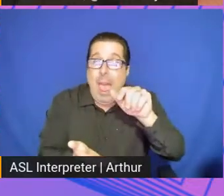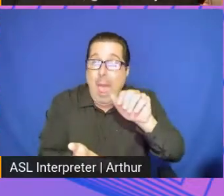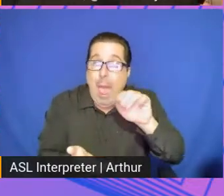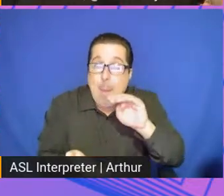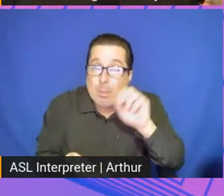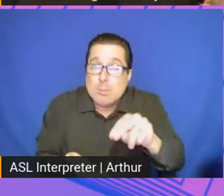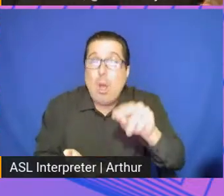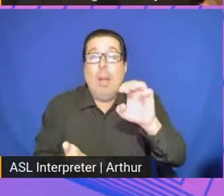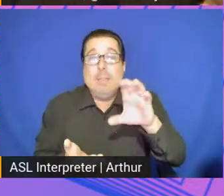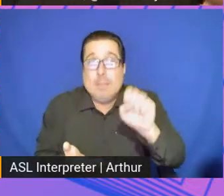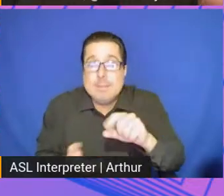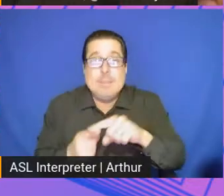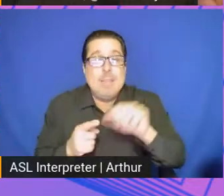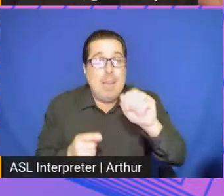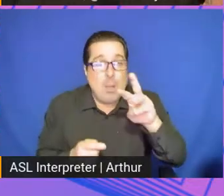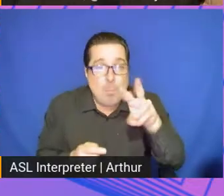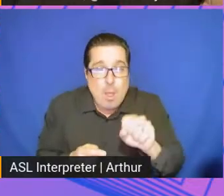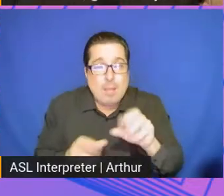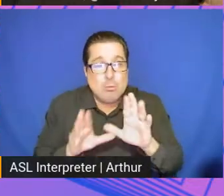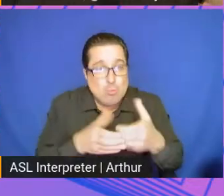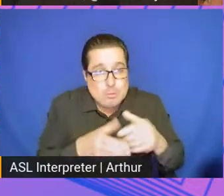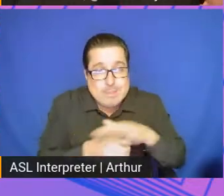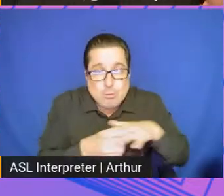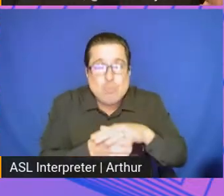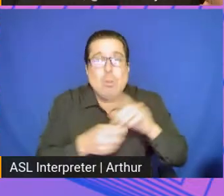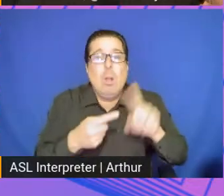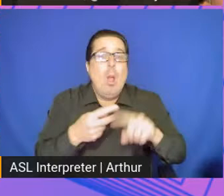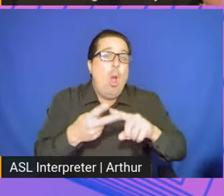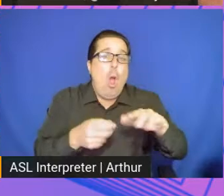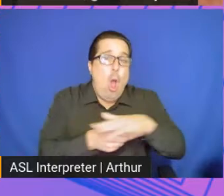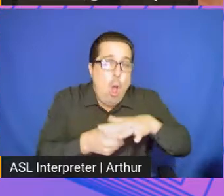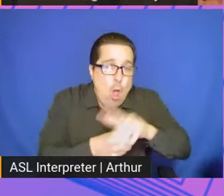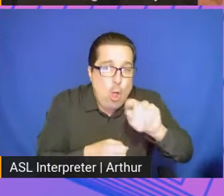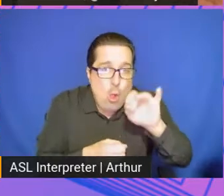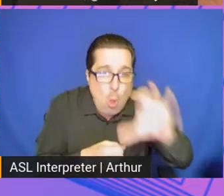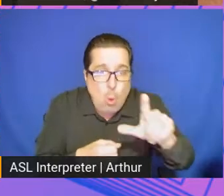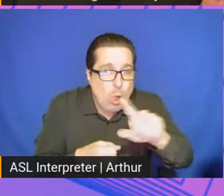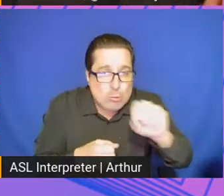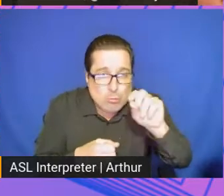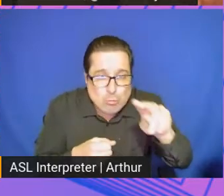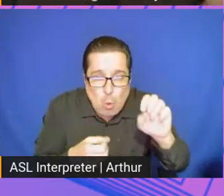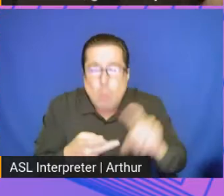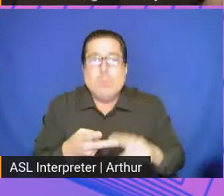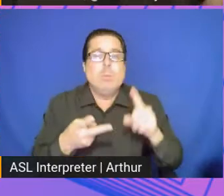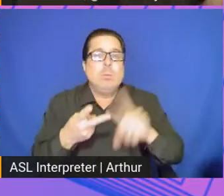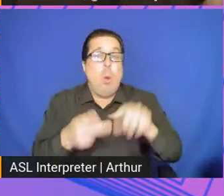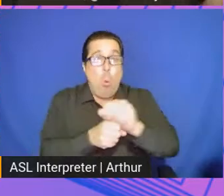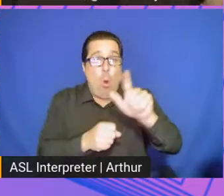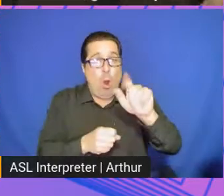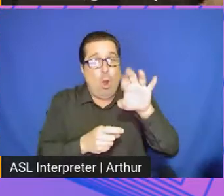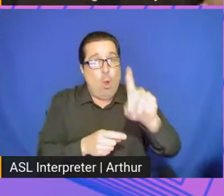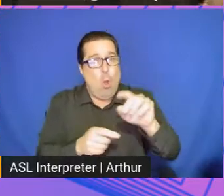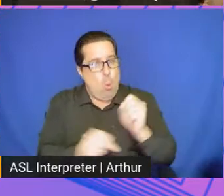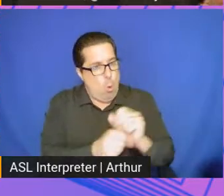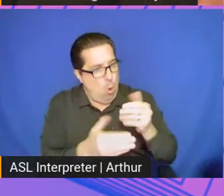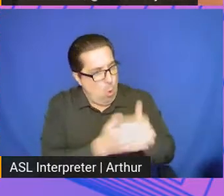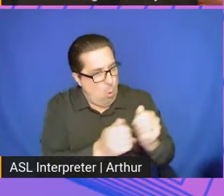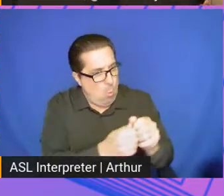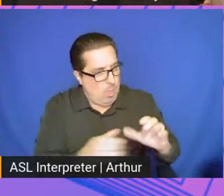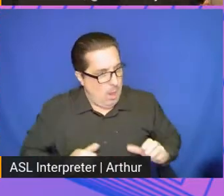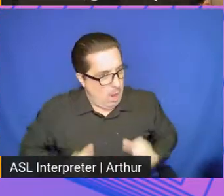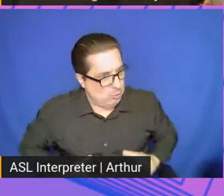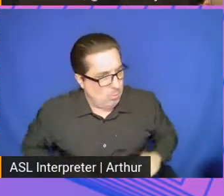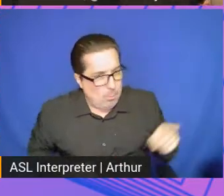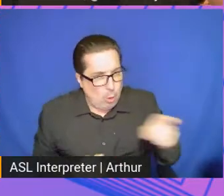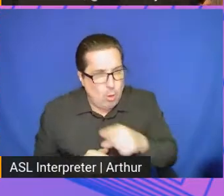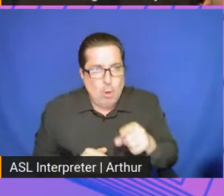the AWS regions to AWS local zones for those workloads where you need to be closer to your customers. This was a big one for